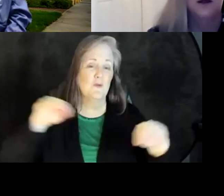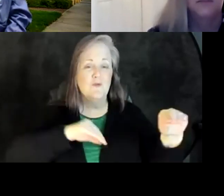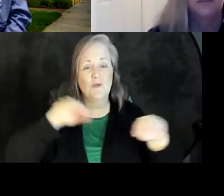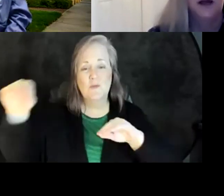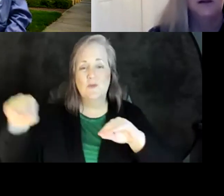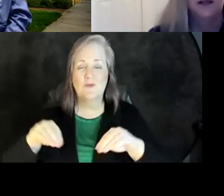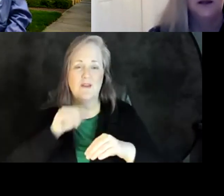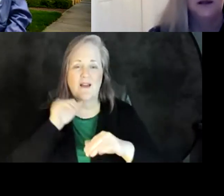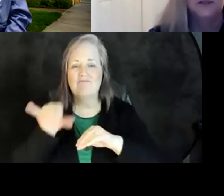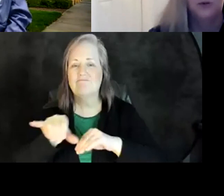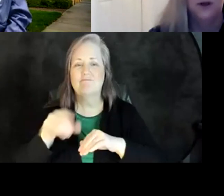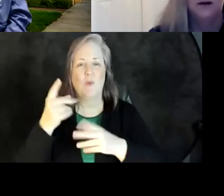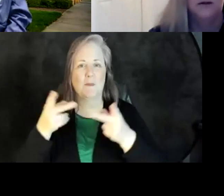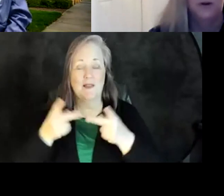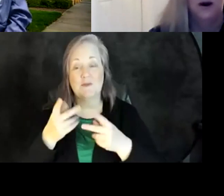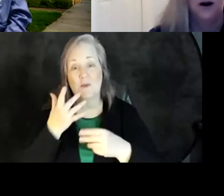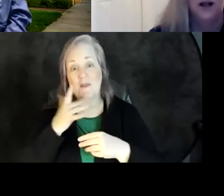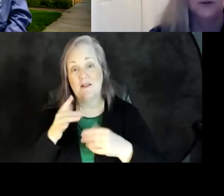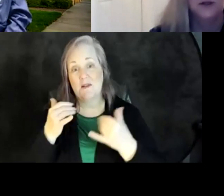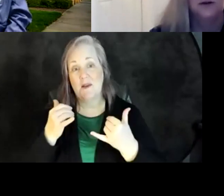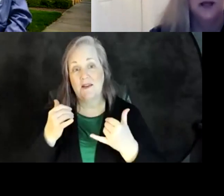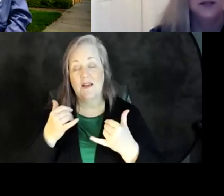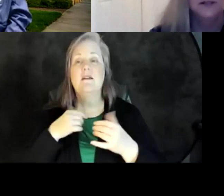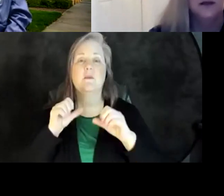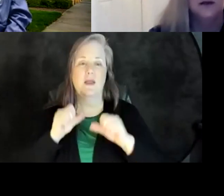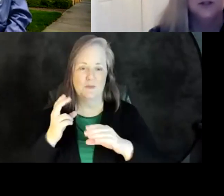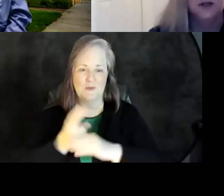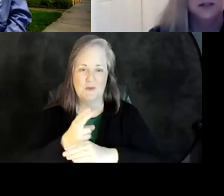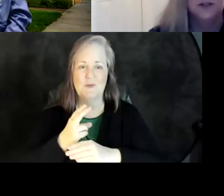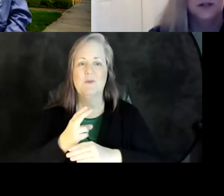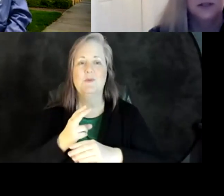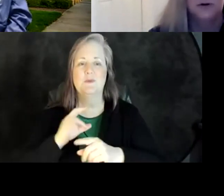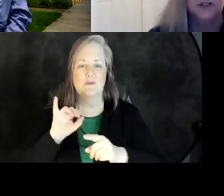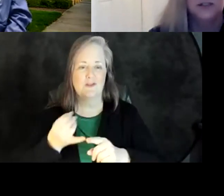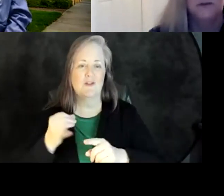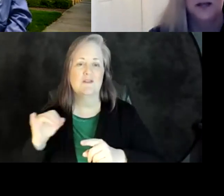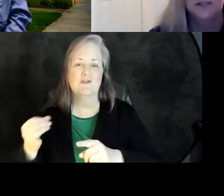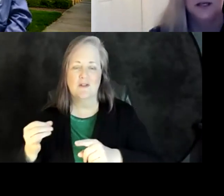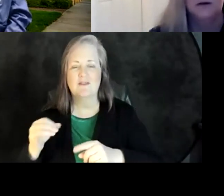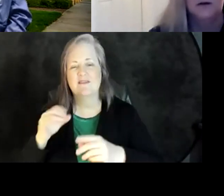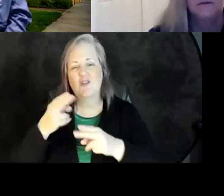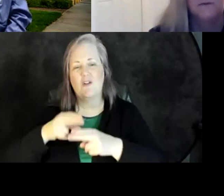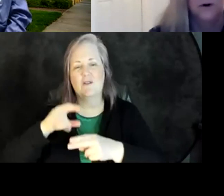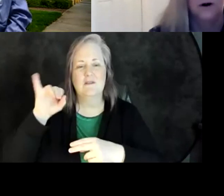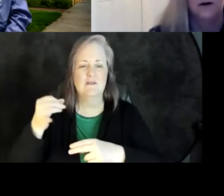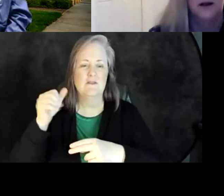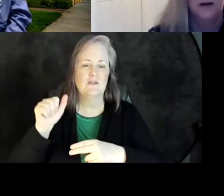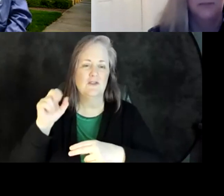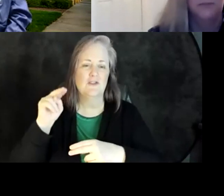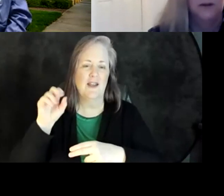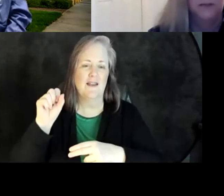so luckily at this point, we are able to utilize the Johnson & Johnson or Janssen vaccine